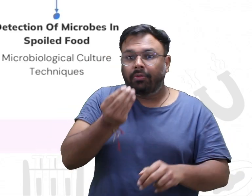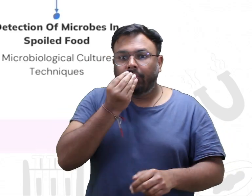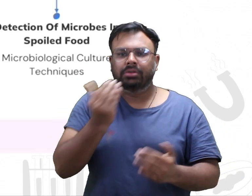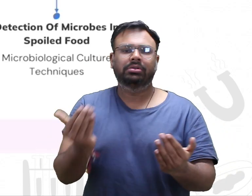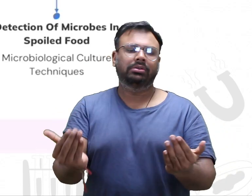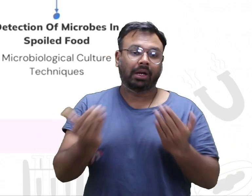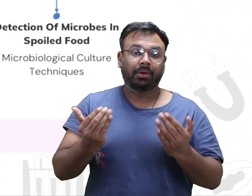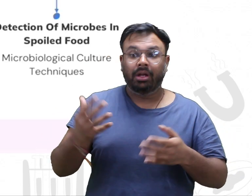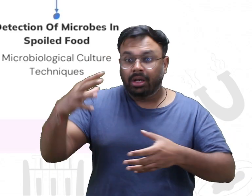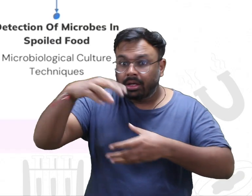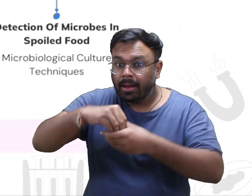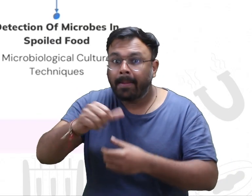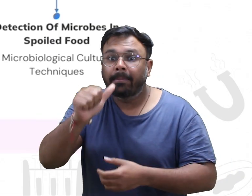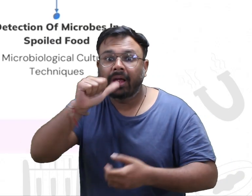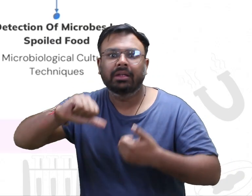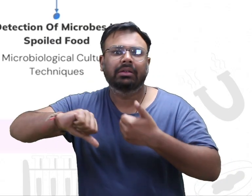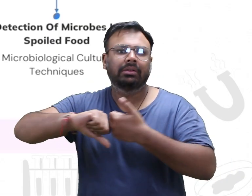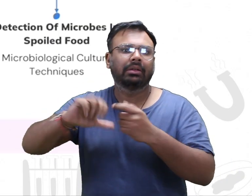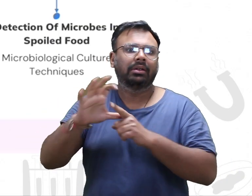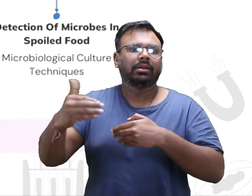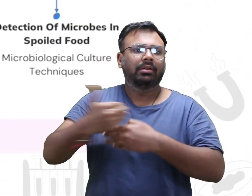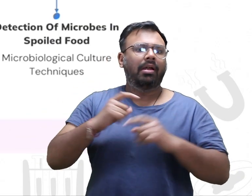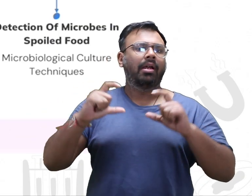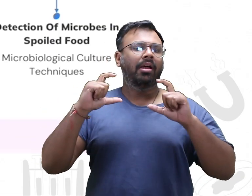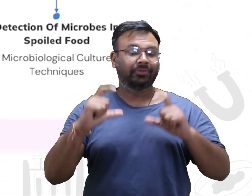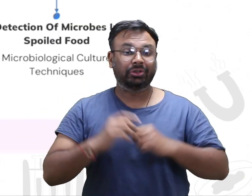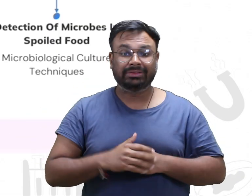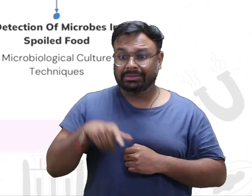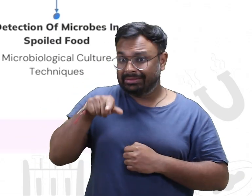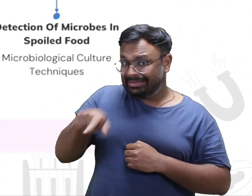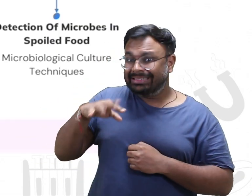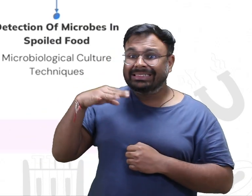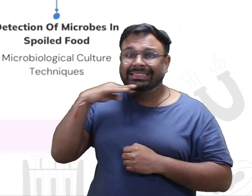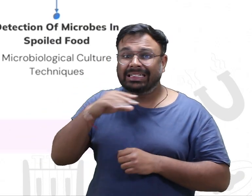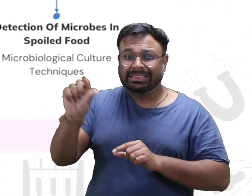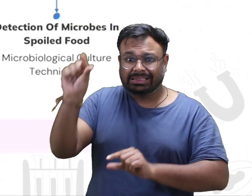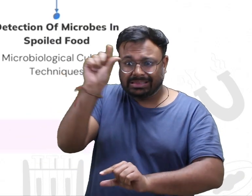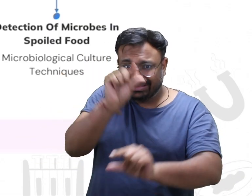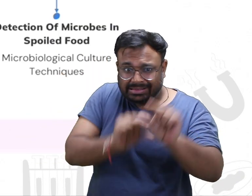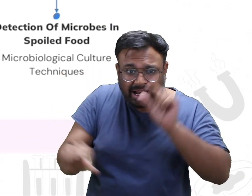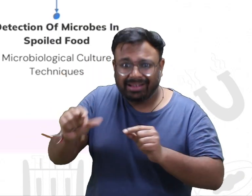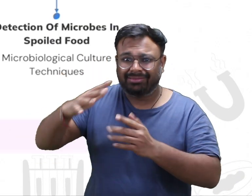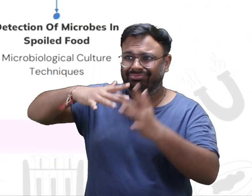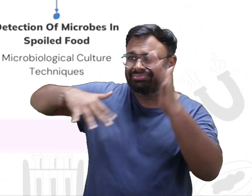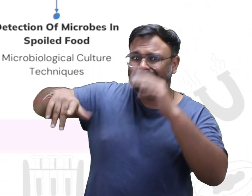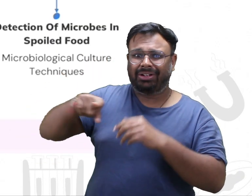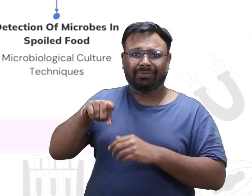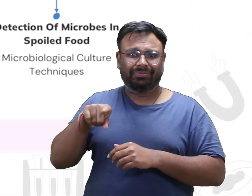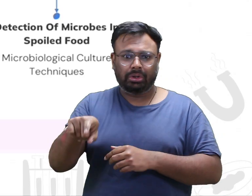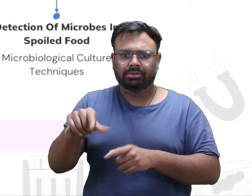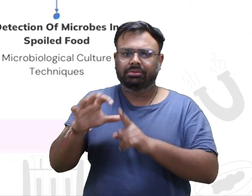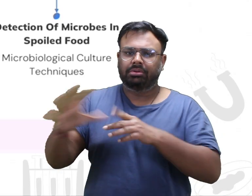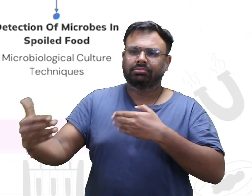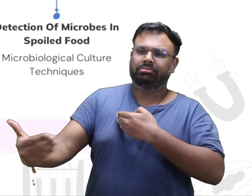explore crucial aspects of food safety, including the risk of water contamination, the impact of chemical pollutants,